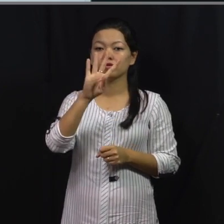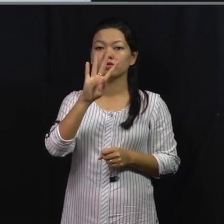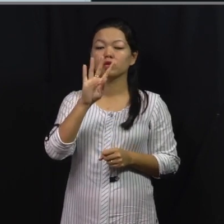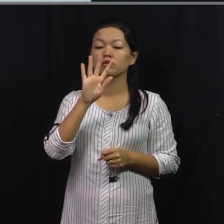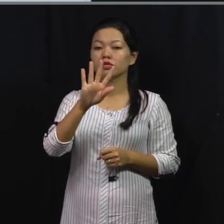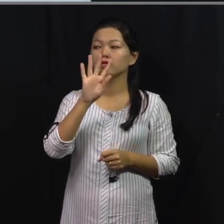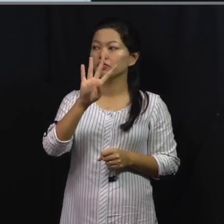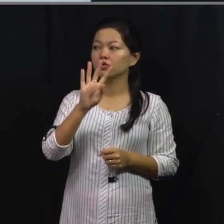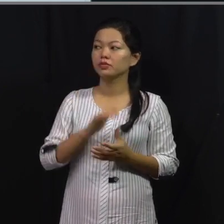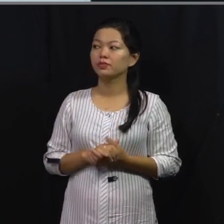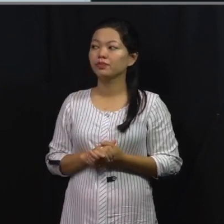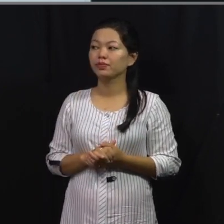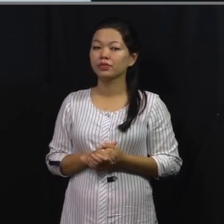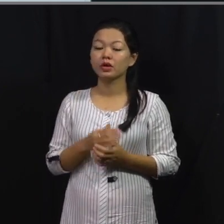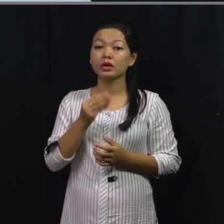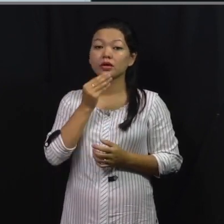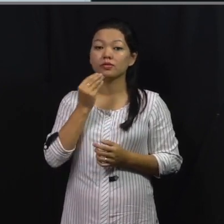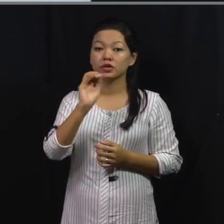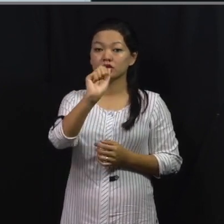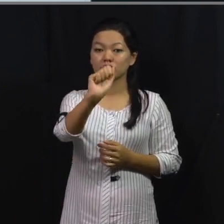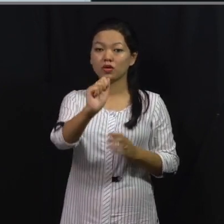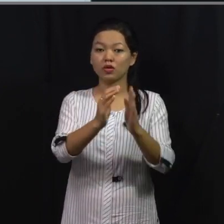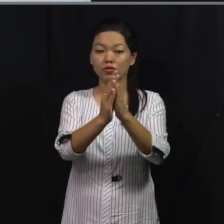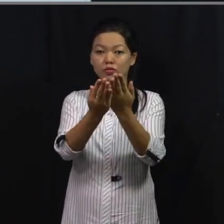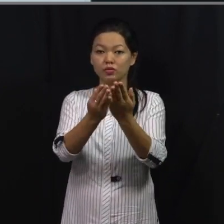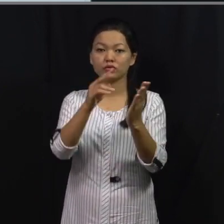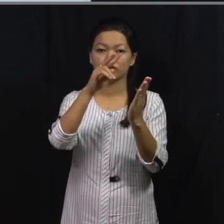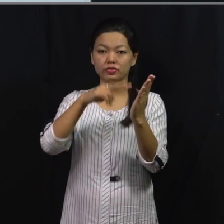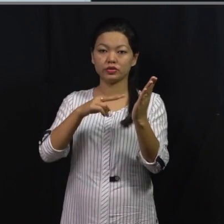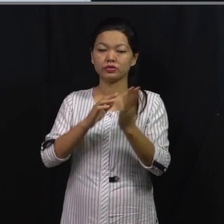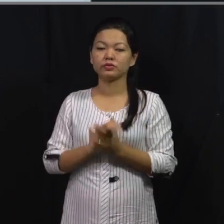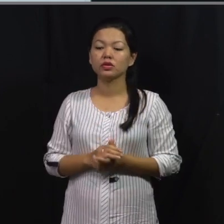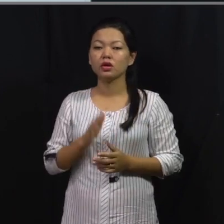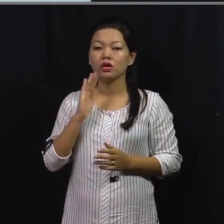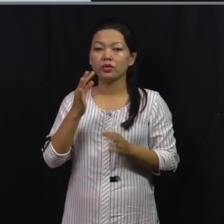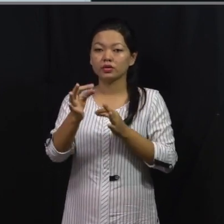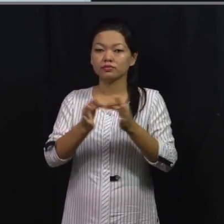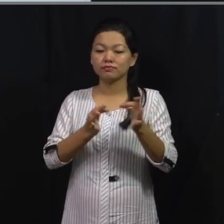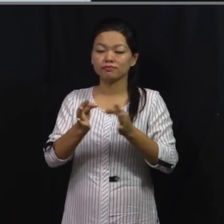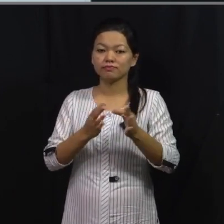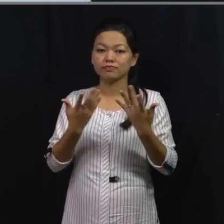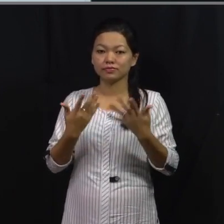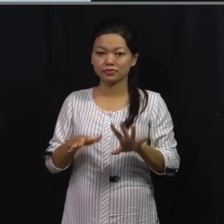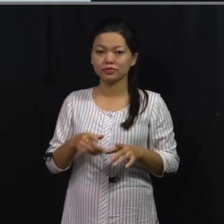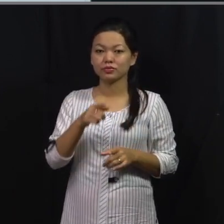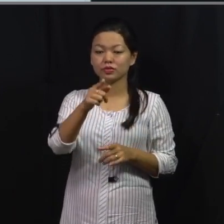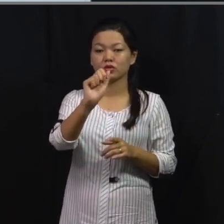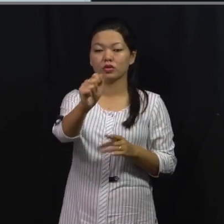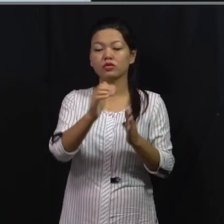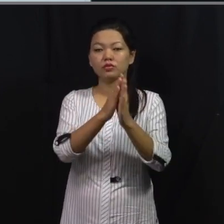would kindly ask you to refer to the textbooks as I explain the different subtopics under